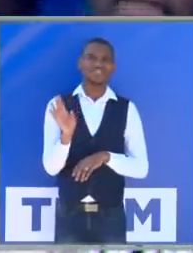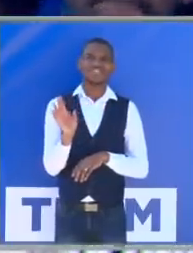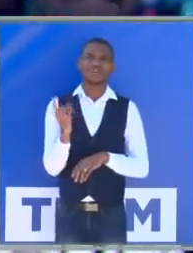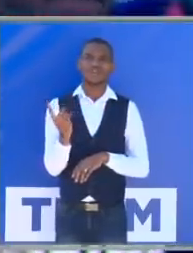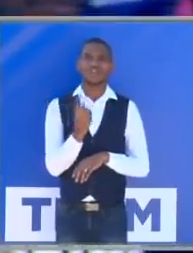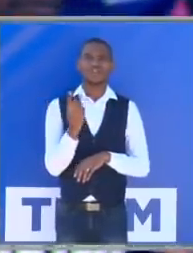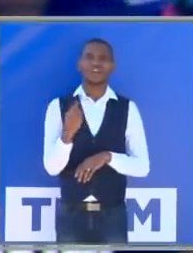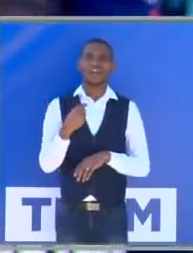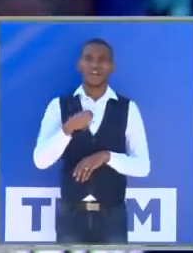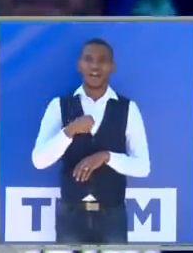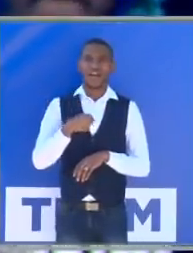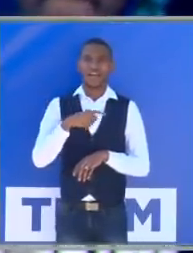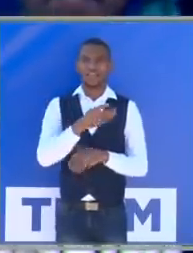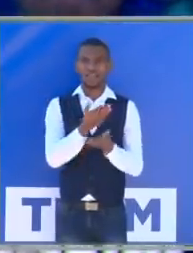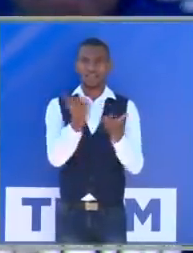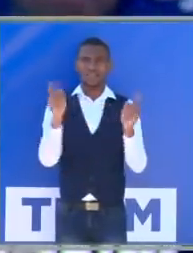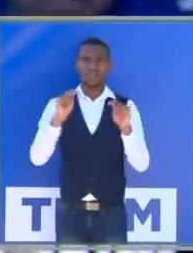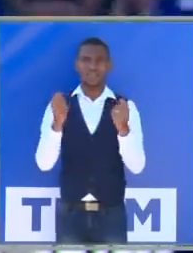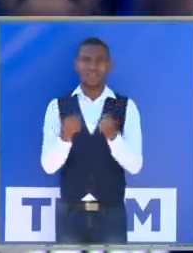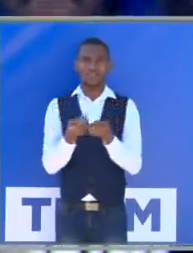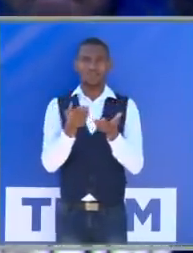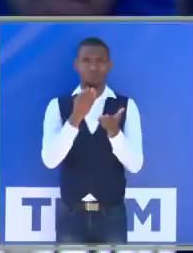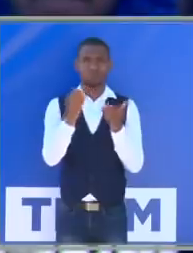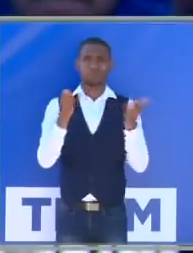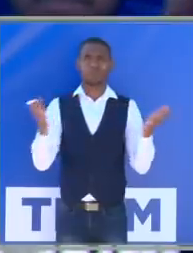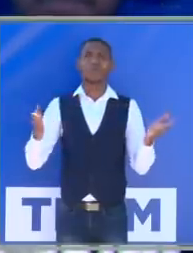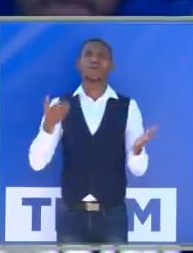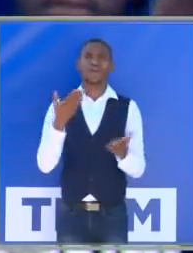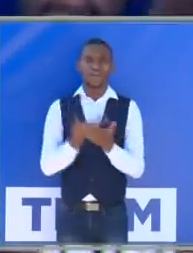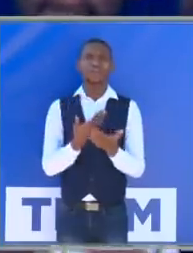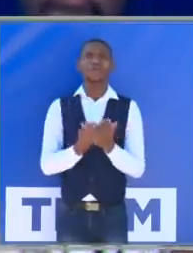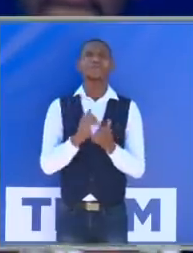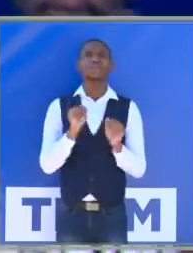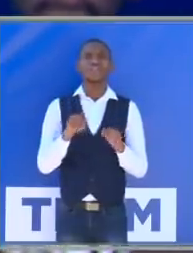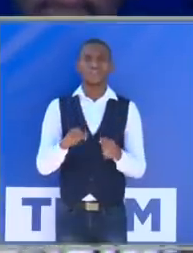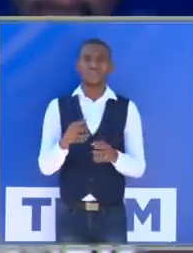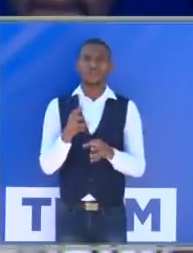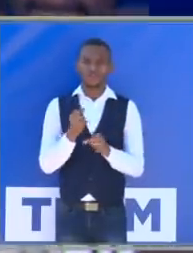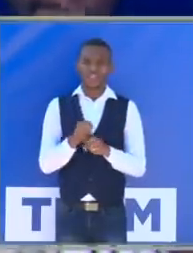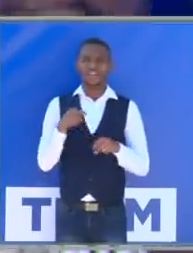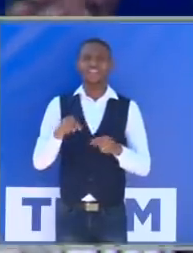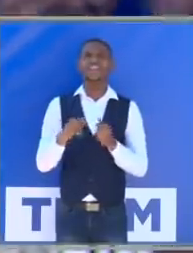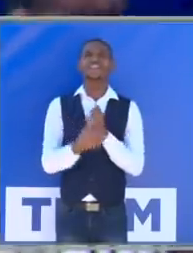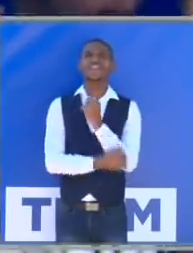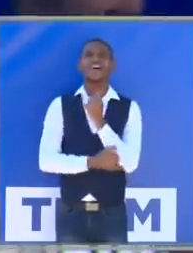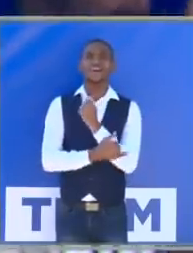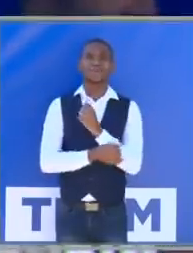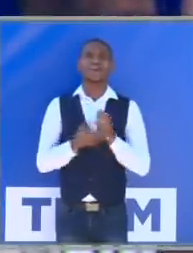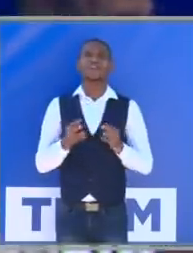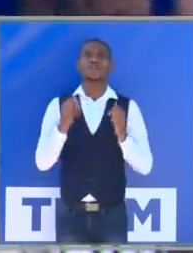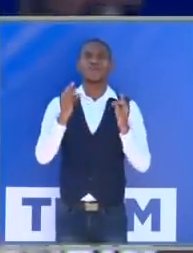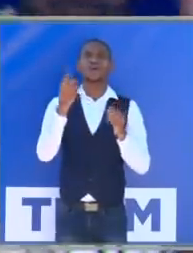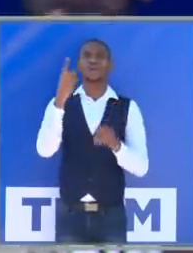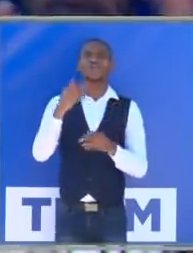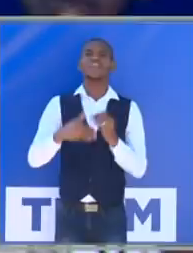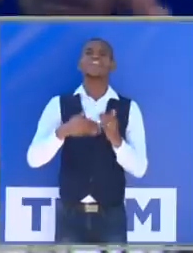I and this team that is here is capable to take this country forward for the next